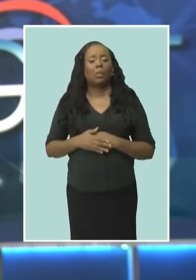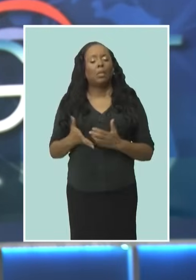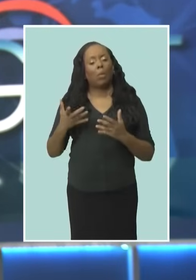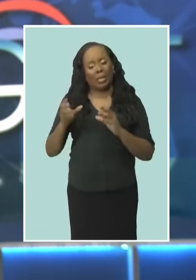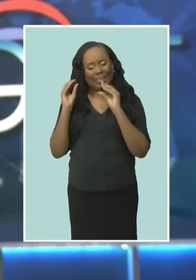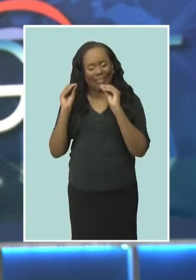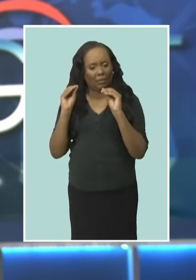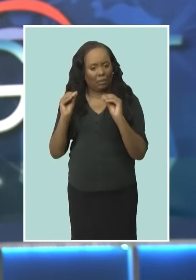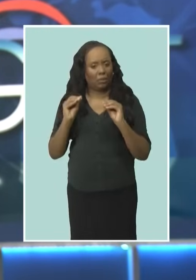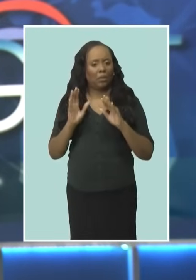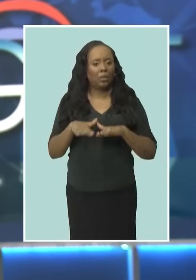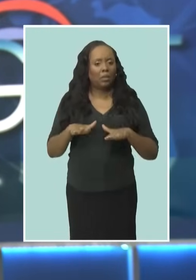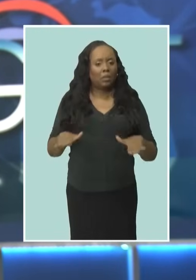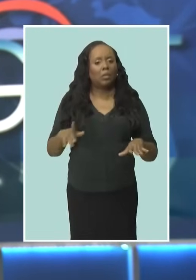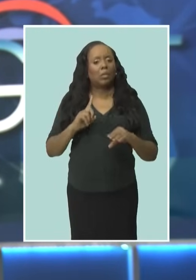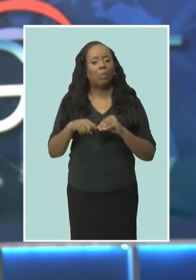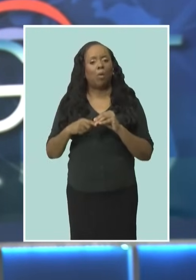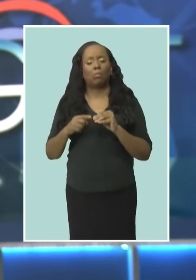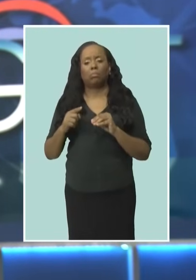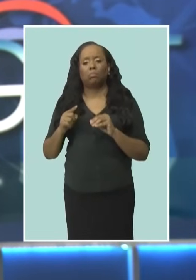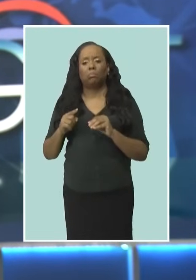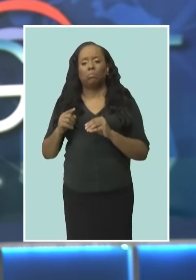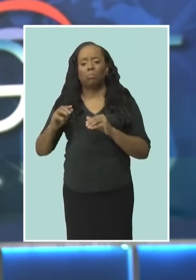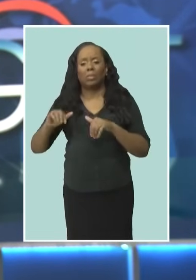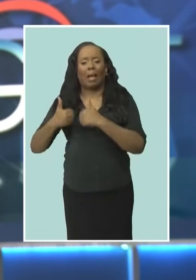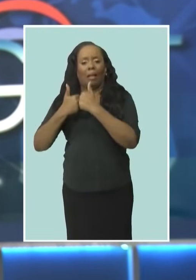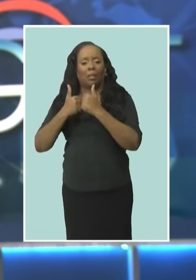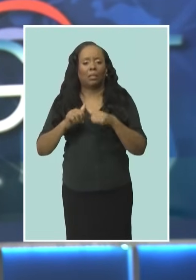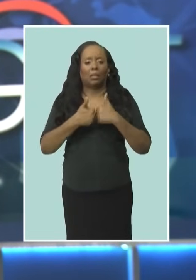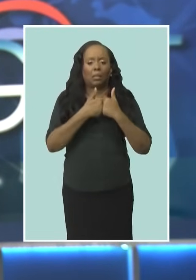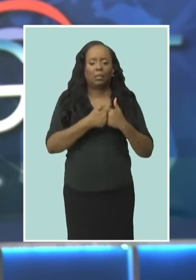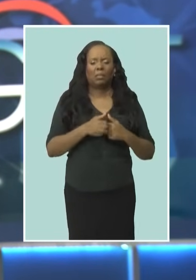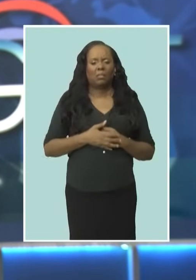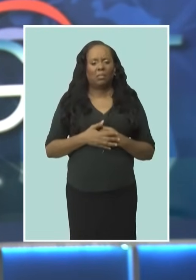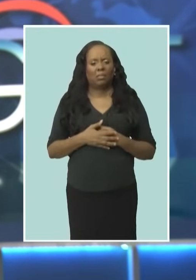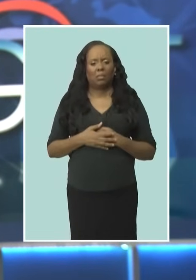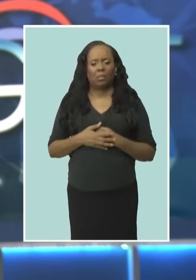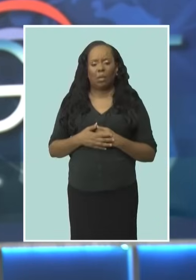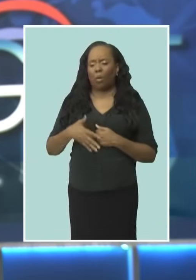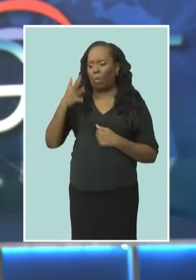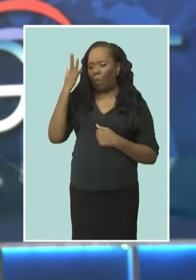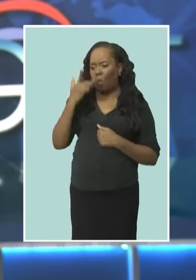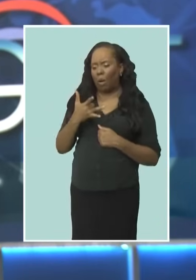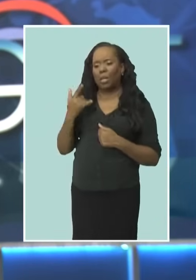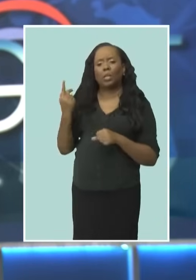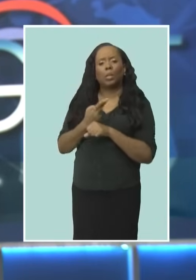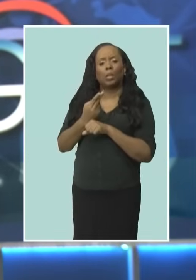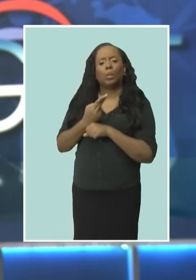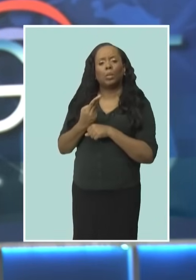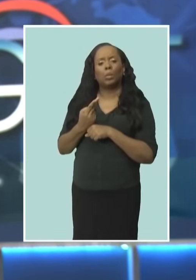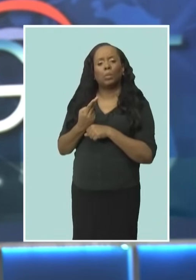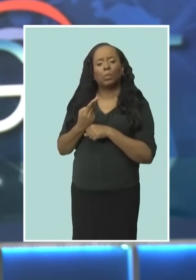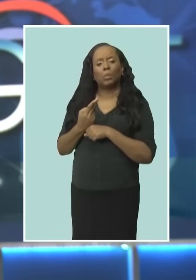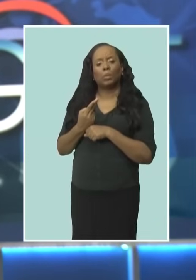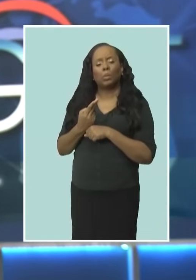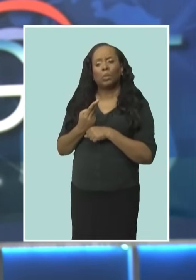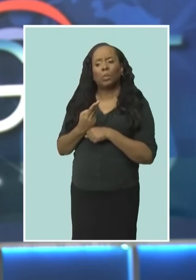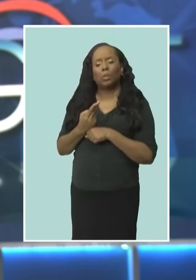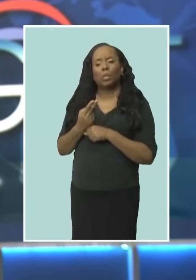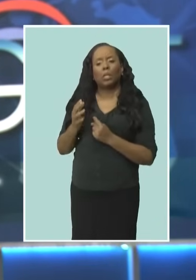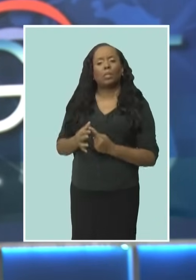says rather they educate children about challenges they're having and why a specific course of action is within their best